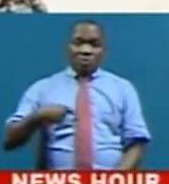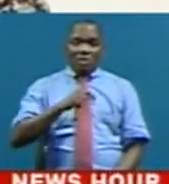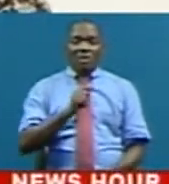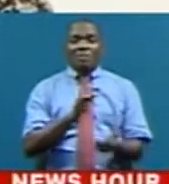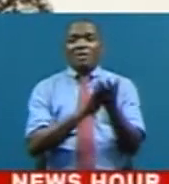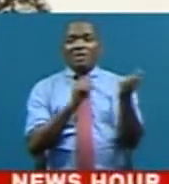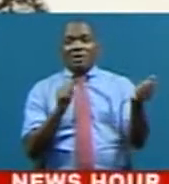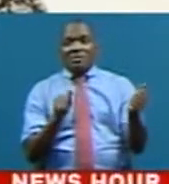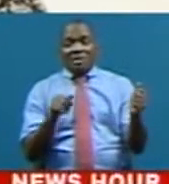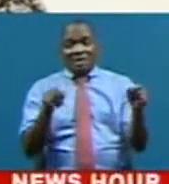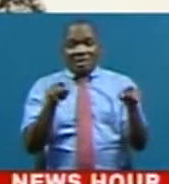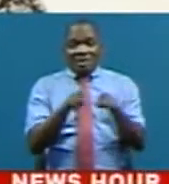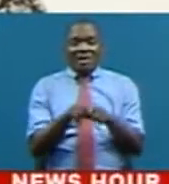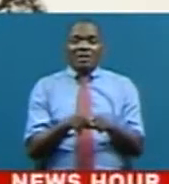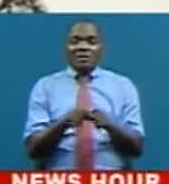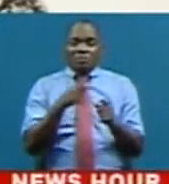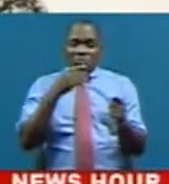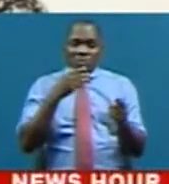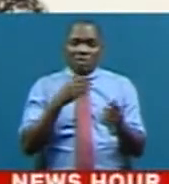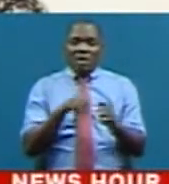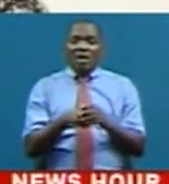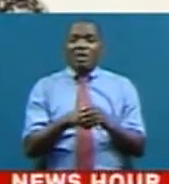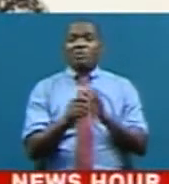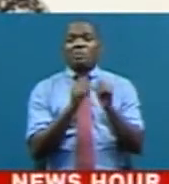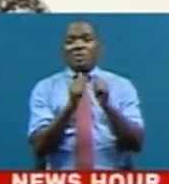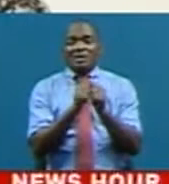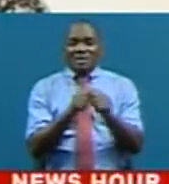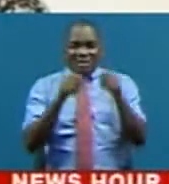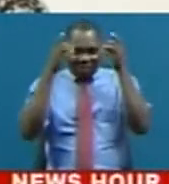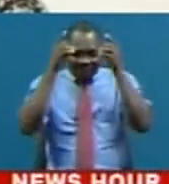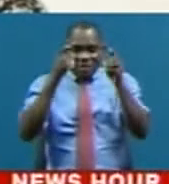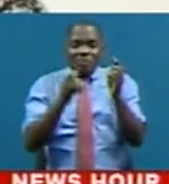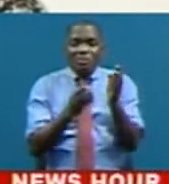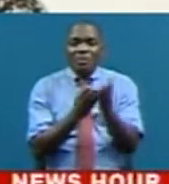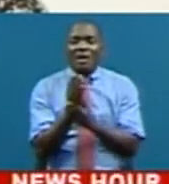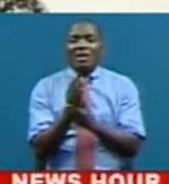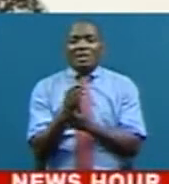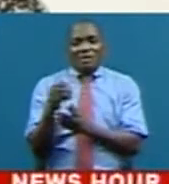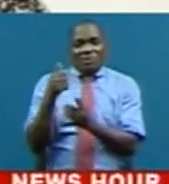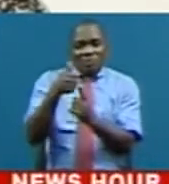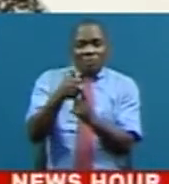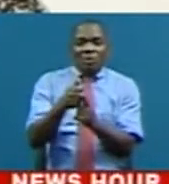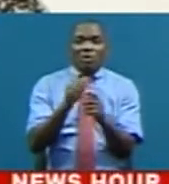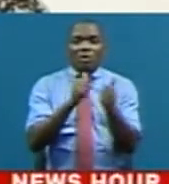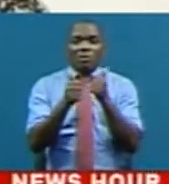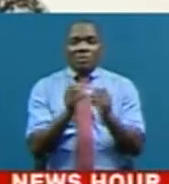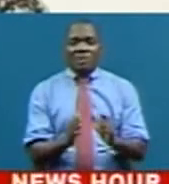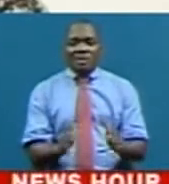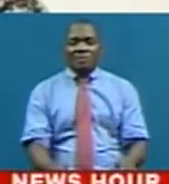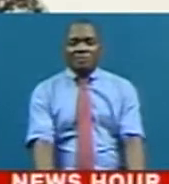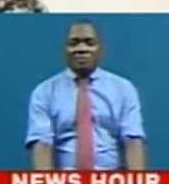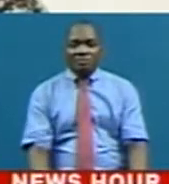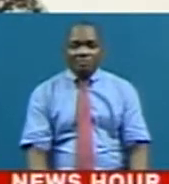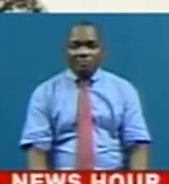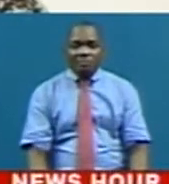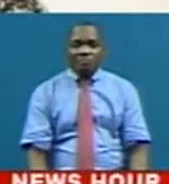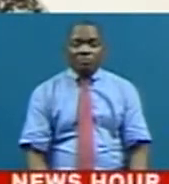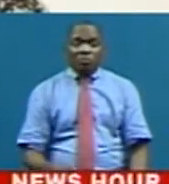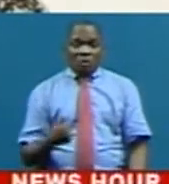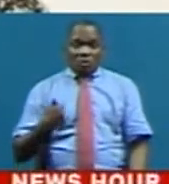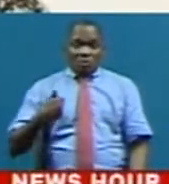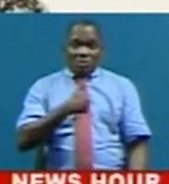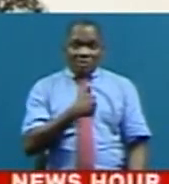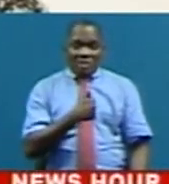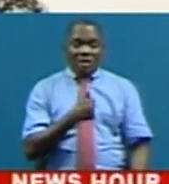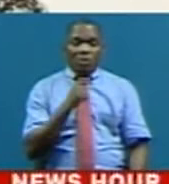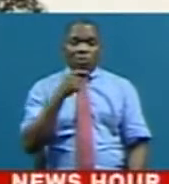believe that inasmuch as the quality of the tournament is determined by its competitiveness,